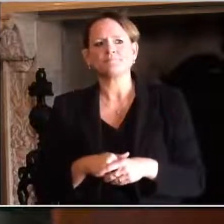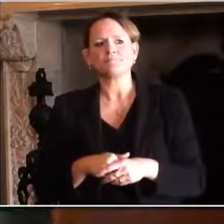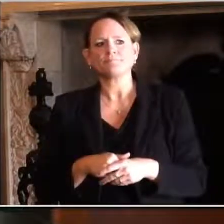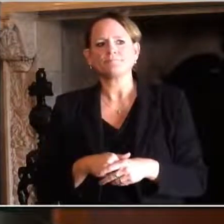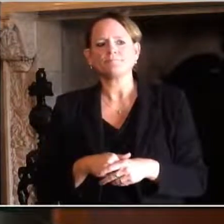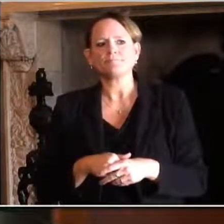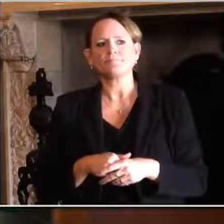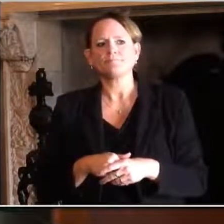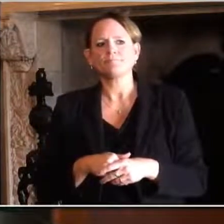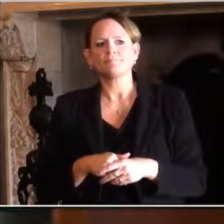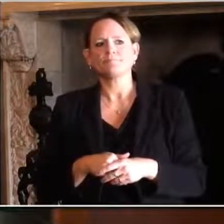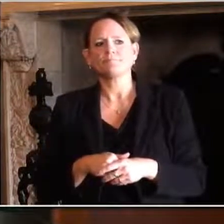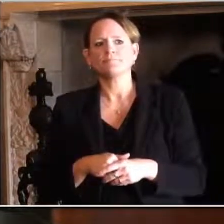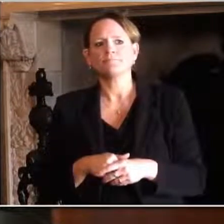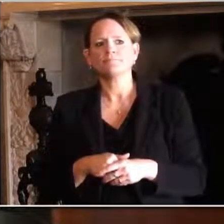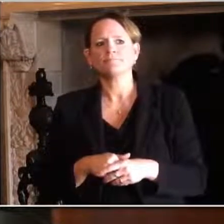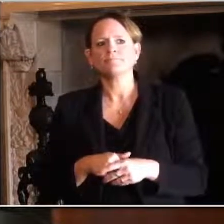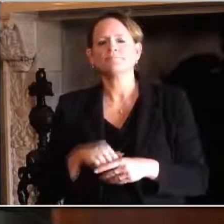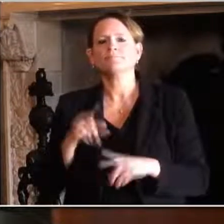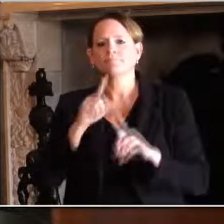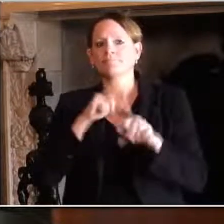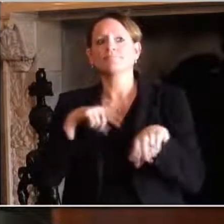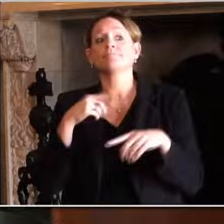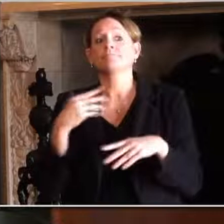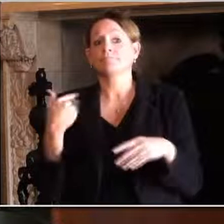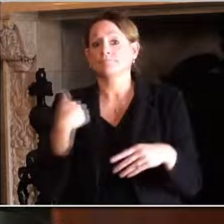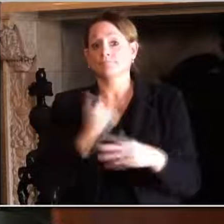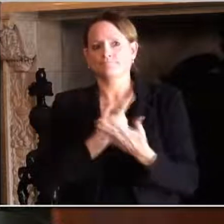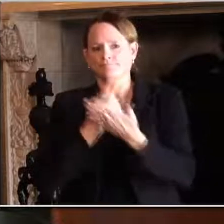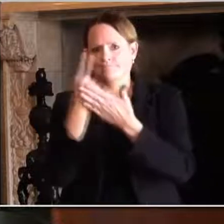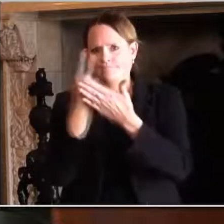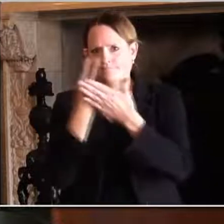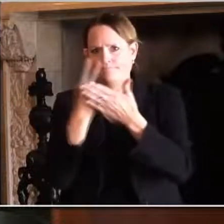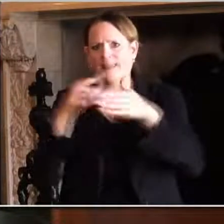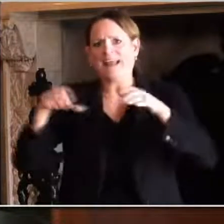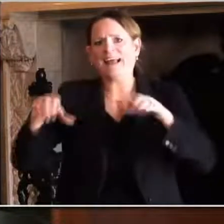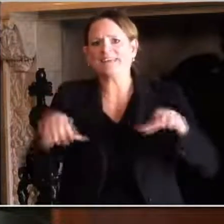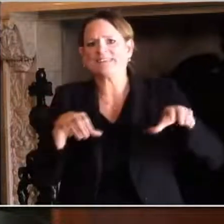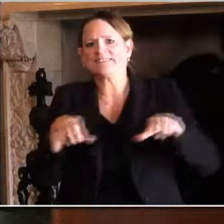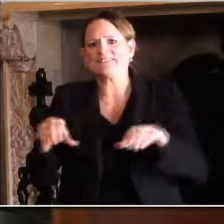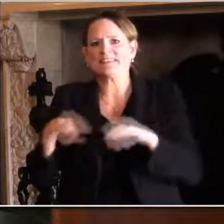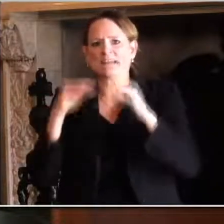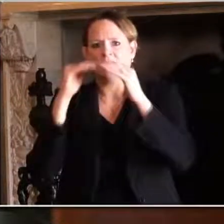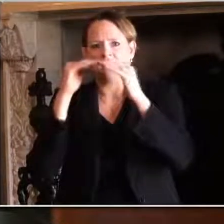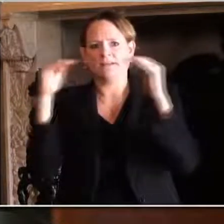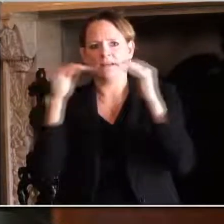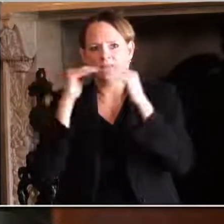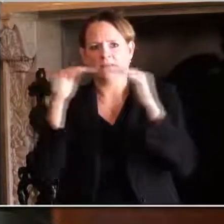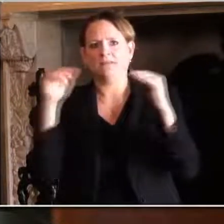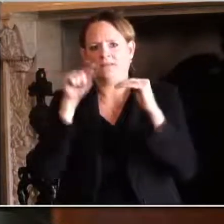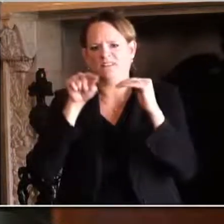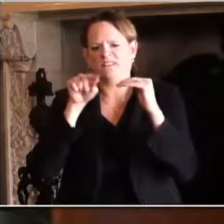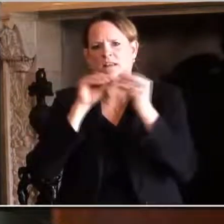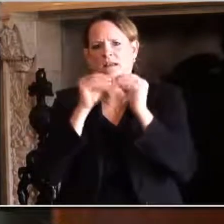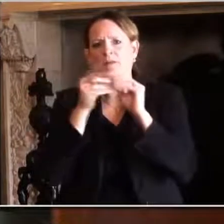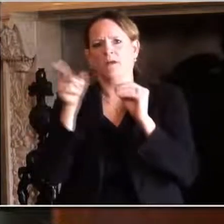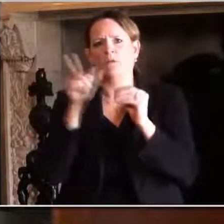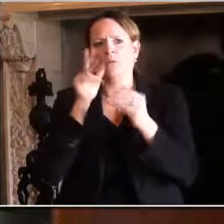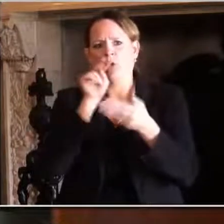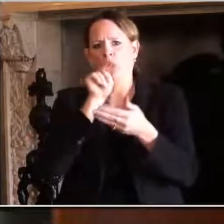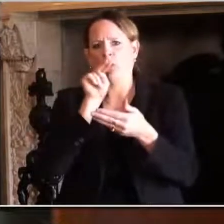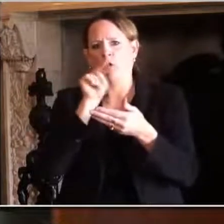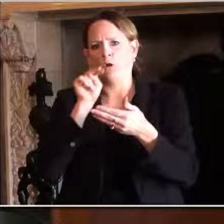our weekly activity level metrics of, that overlay the case trajectory